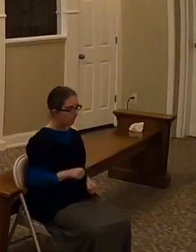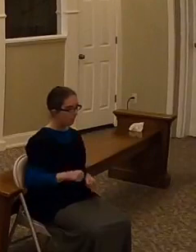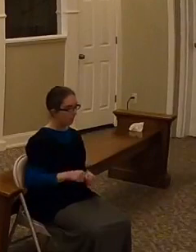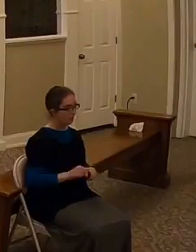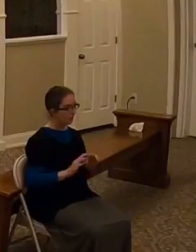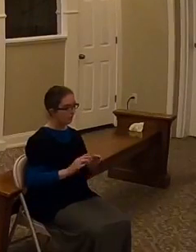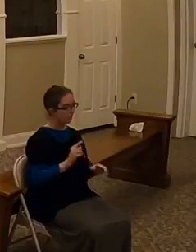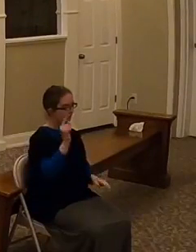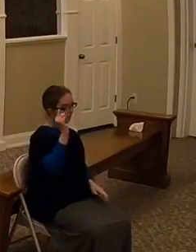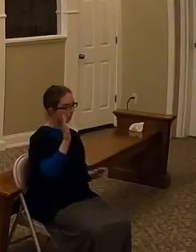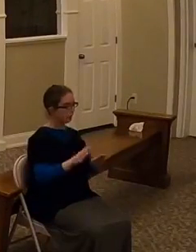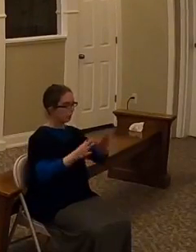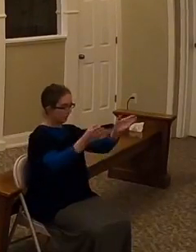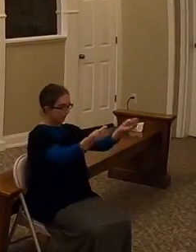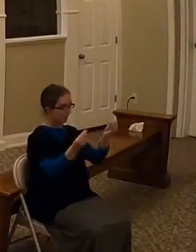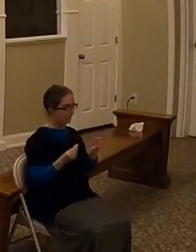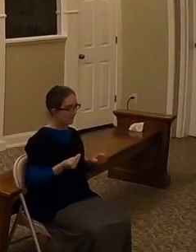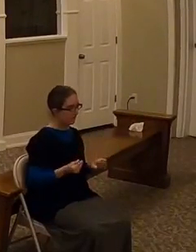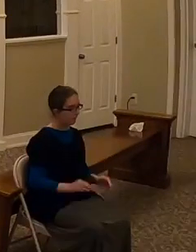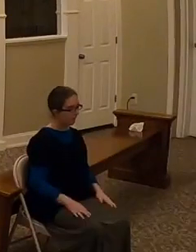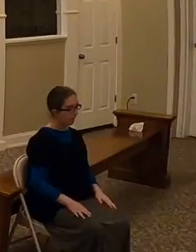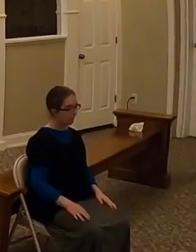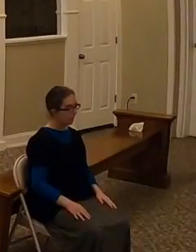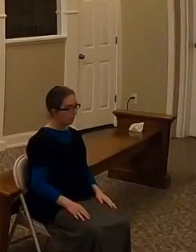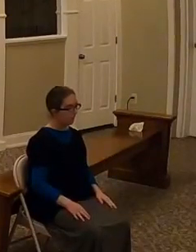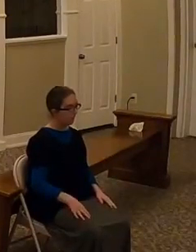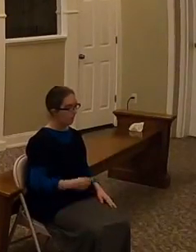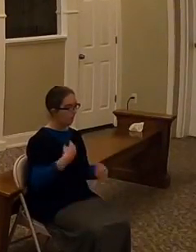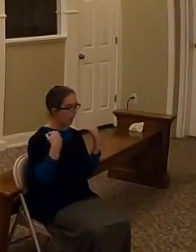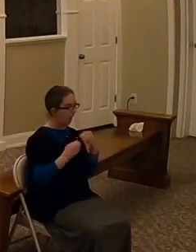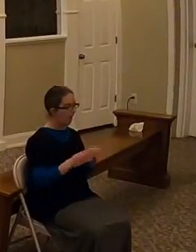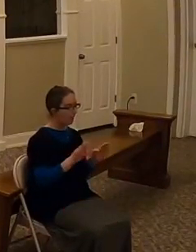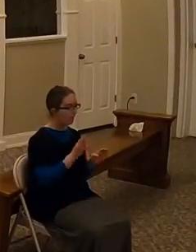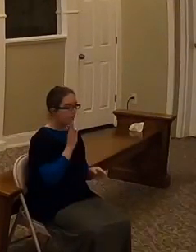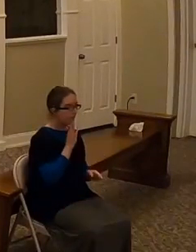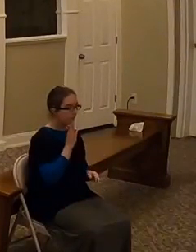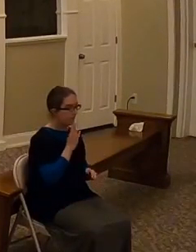is what great gain. Amen. So I've got to